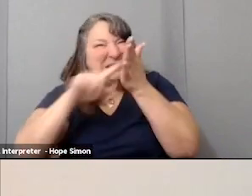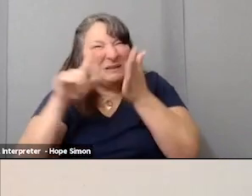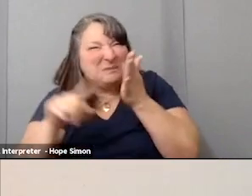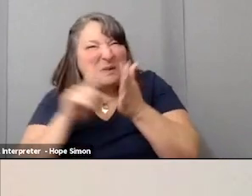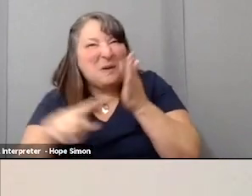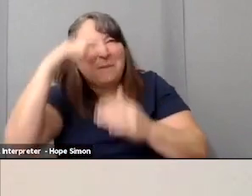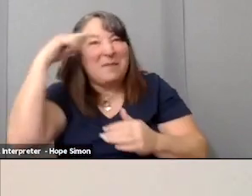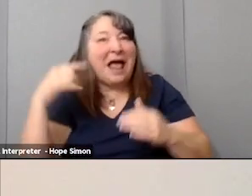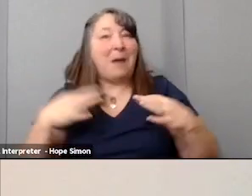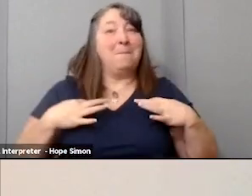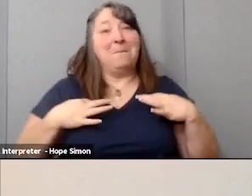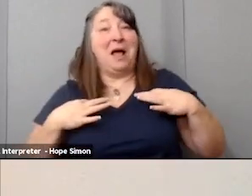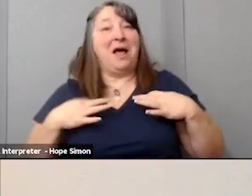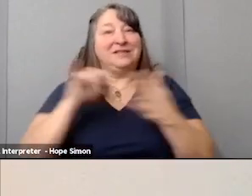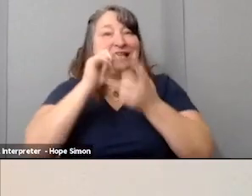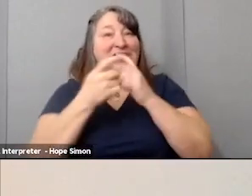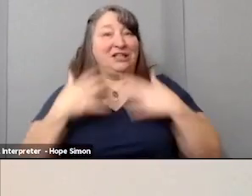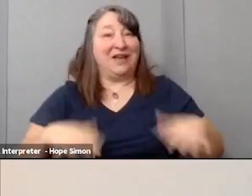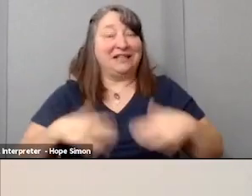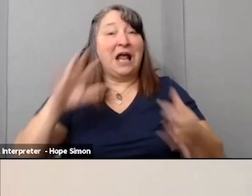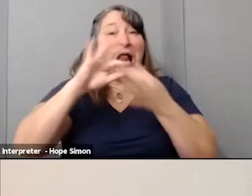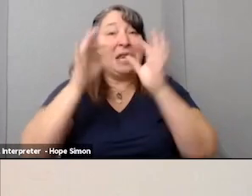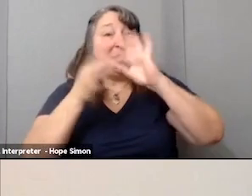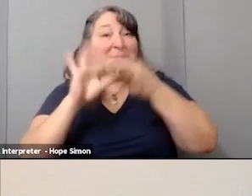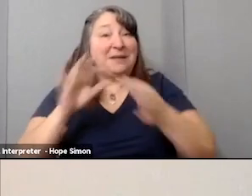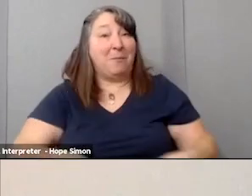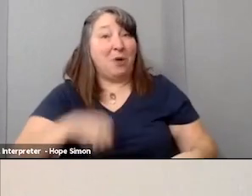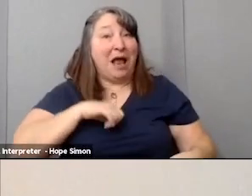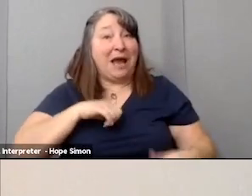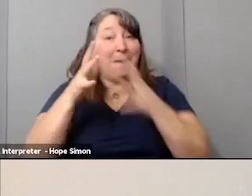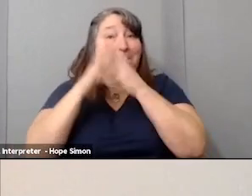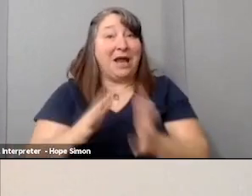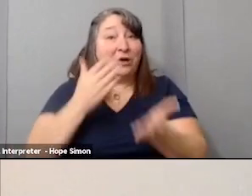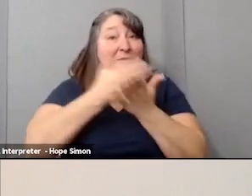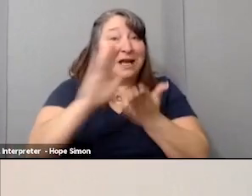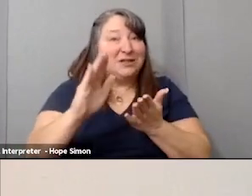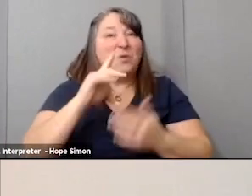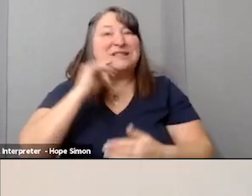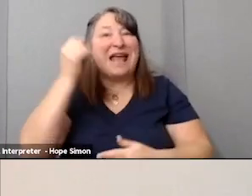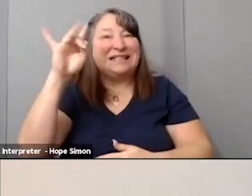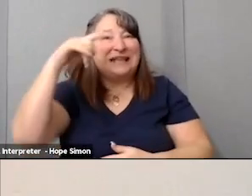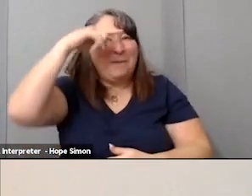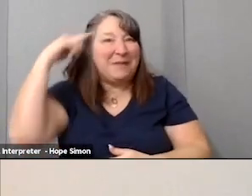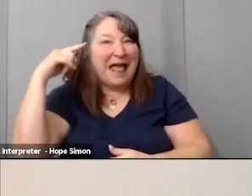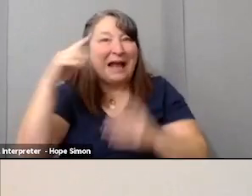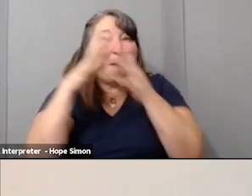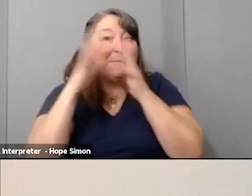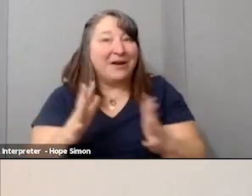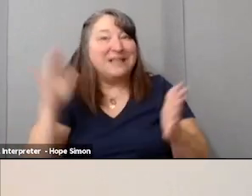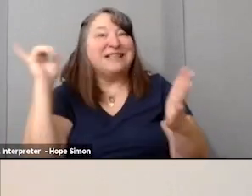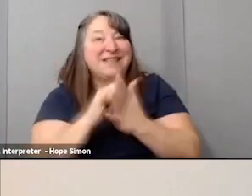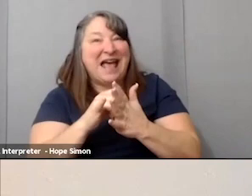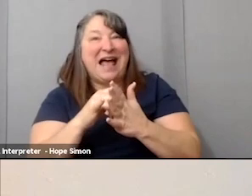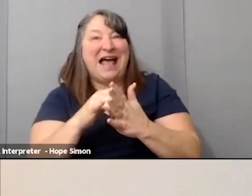1973. And Olympic Pride, American Prejudice delved into 18 Black Olympians who defied Hitler and Jim Crow